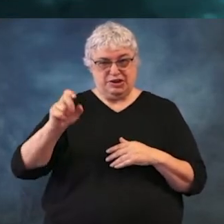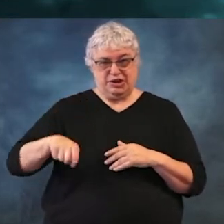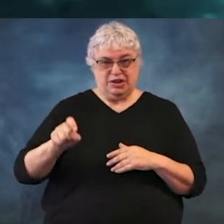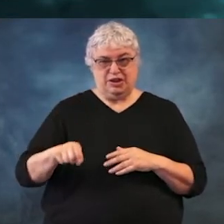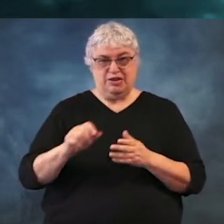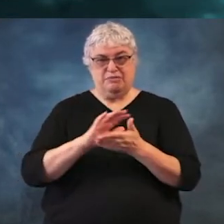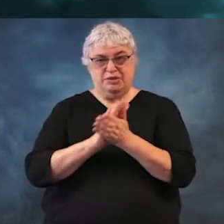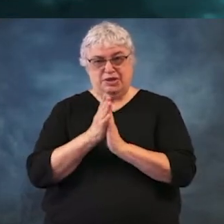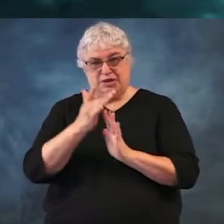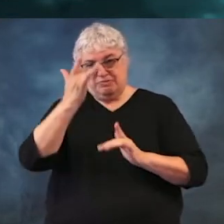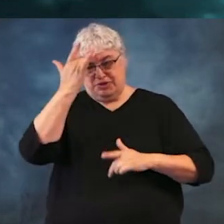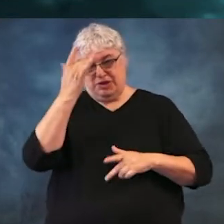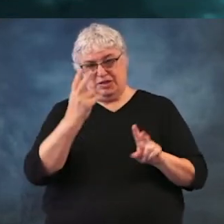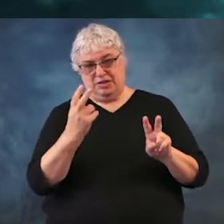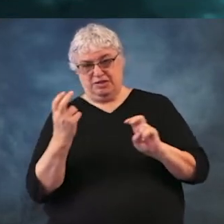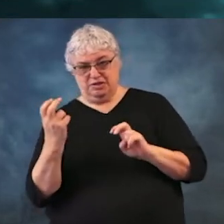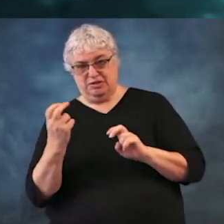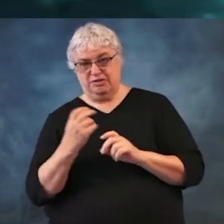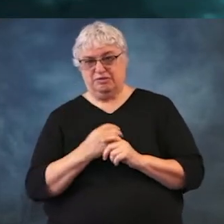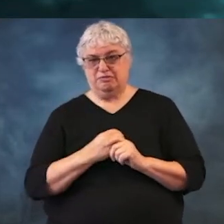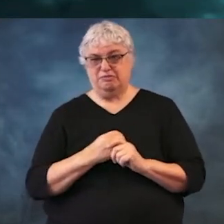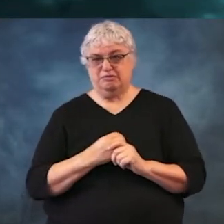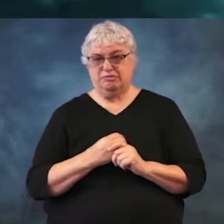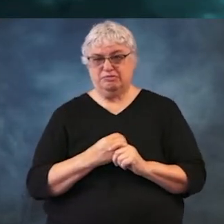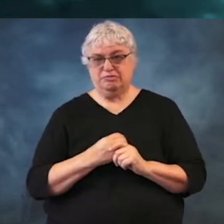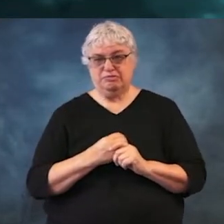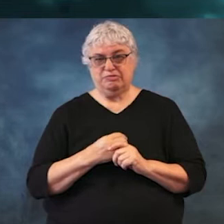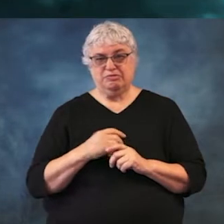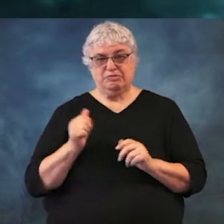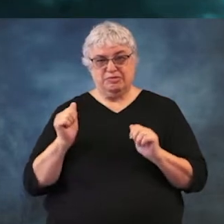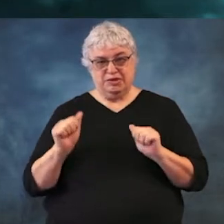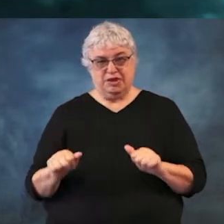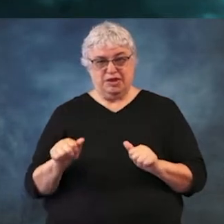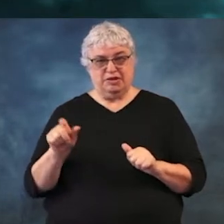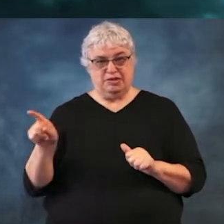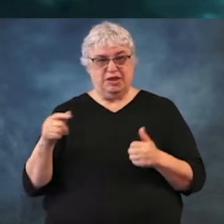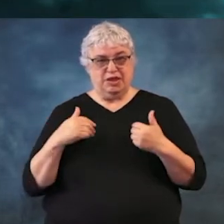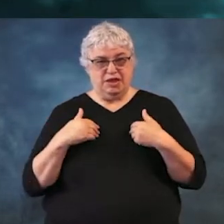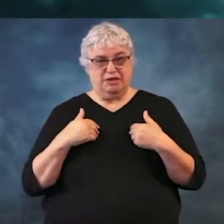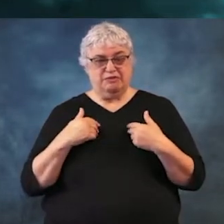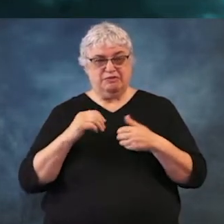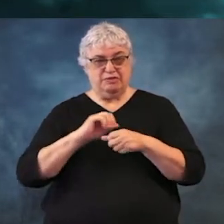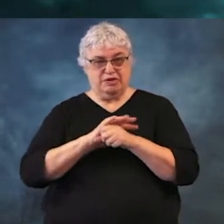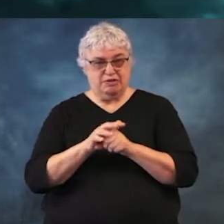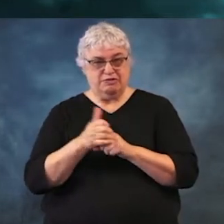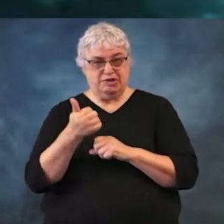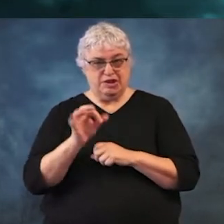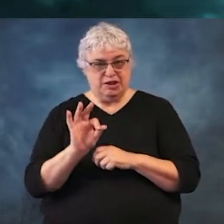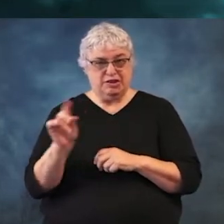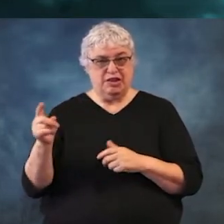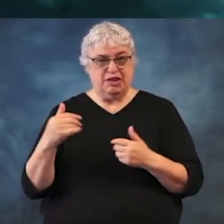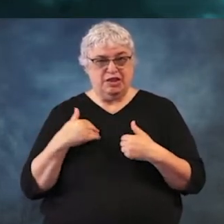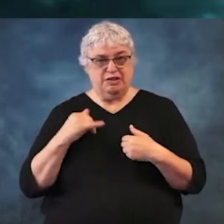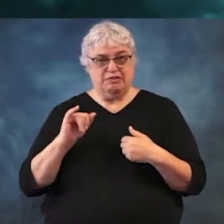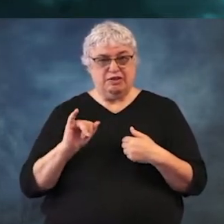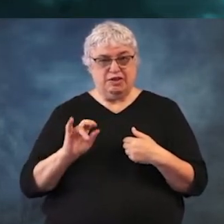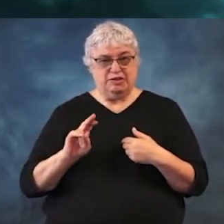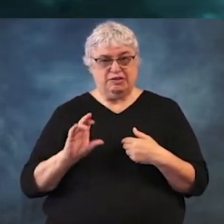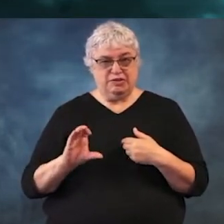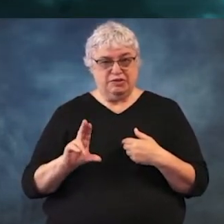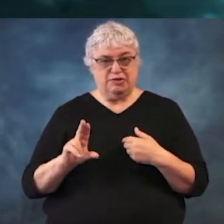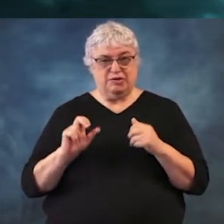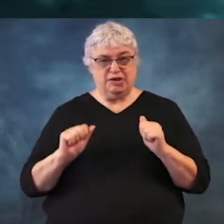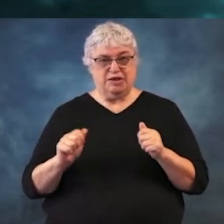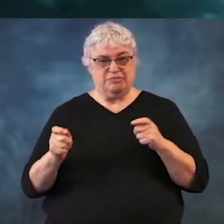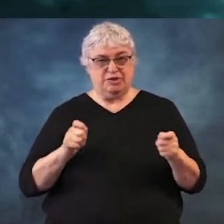she was to become ill, are they equipped with the, you know, with COVID? Do they have an ICU that would be